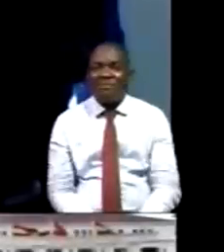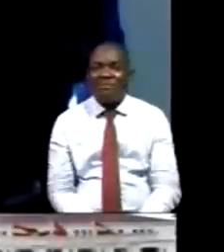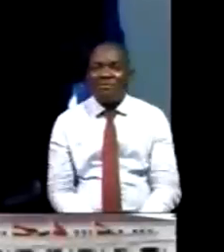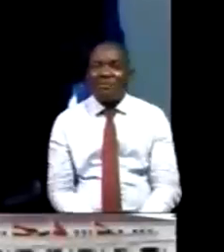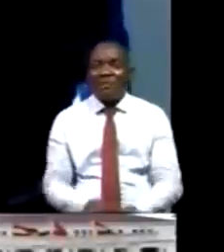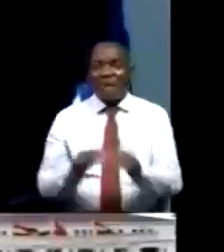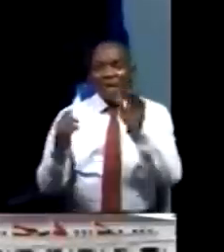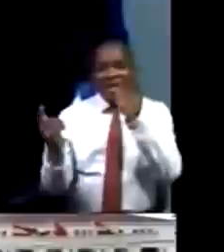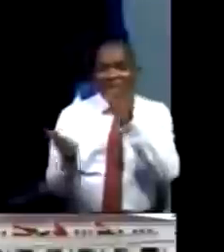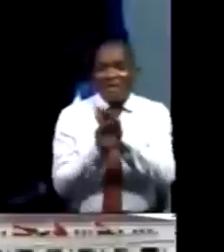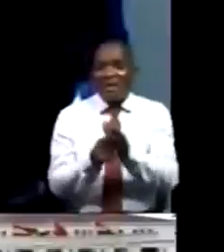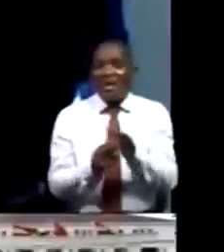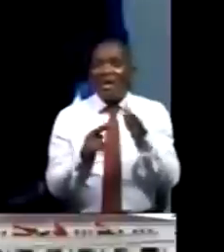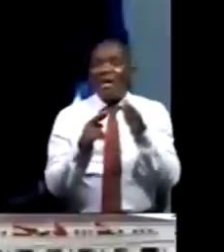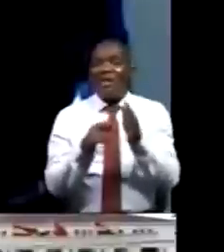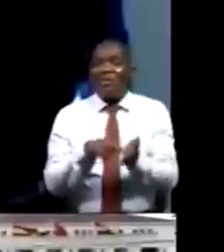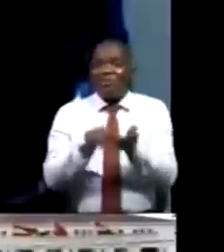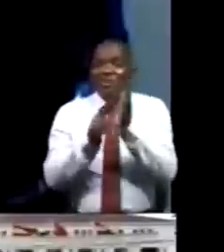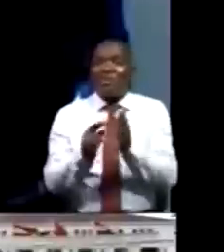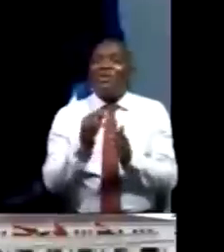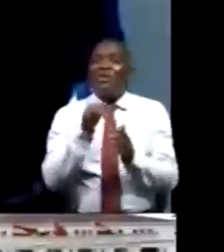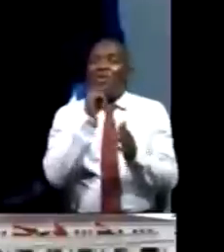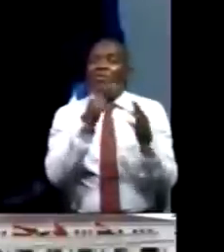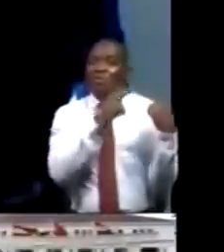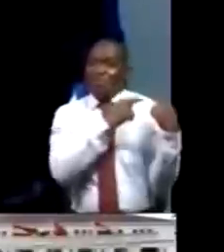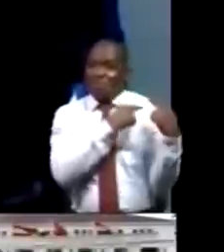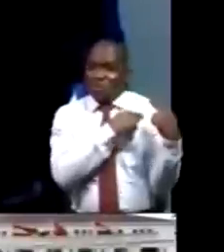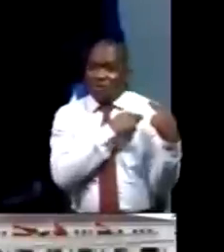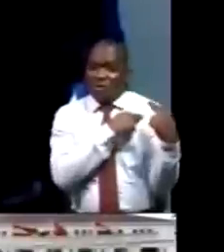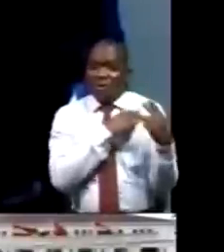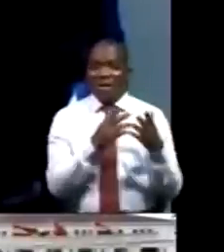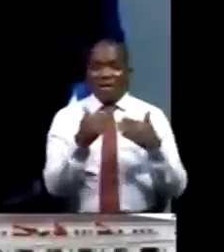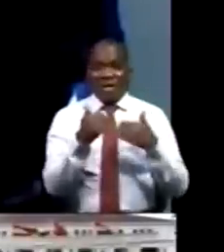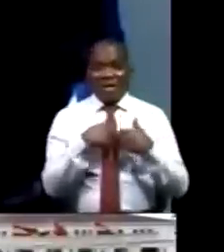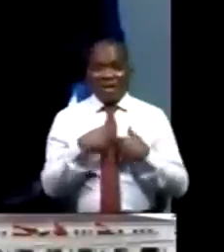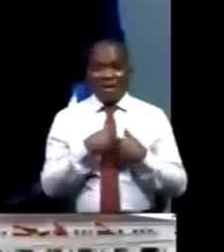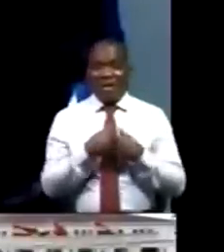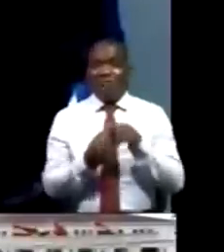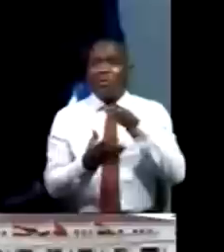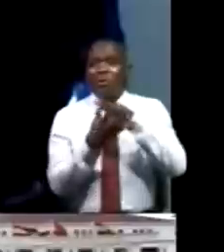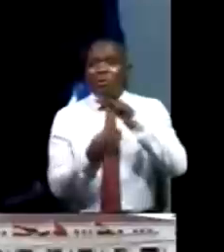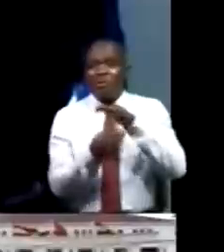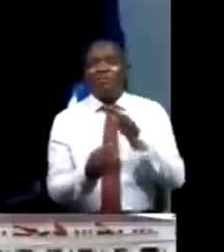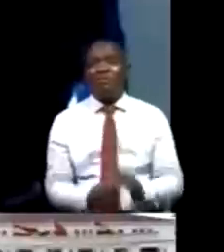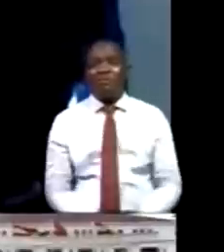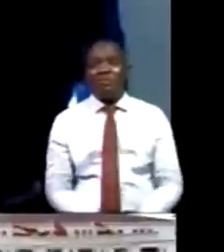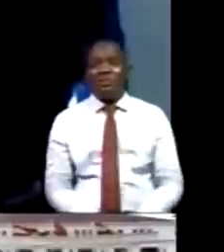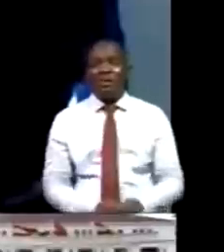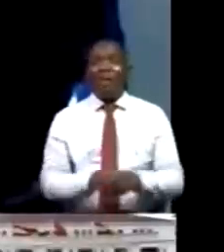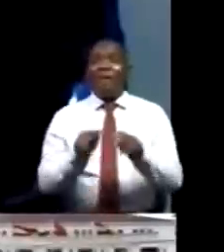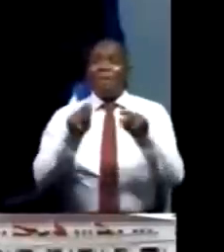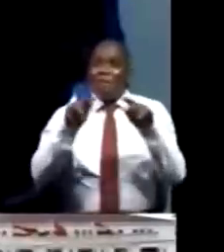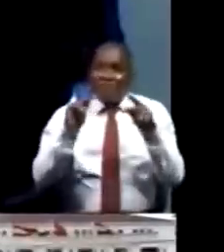The legal representatives were not the assigned persons to have the duplicate copies. It was